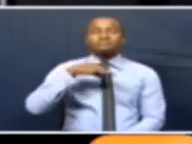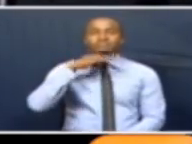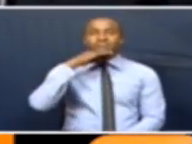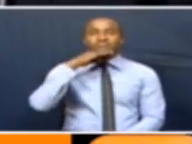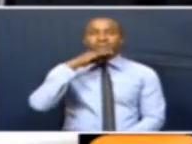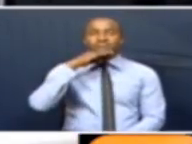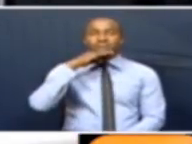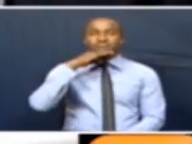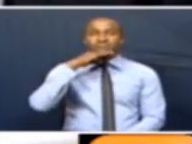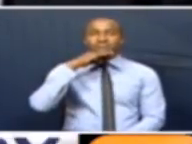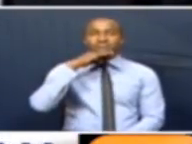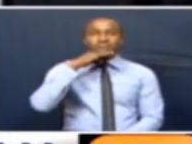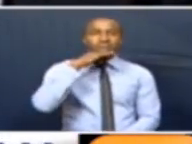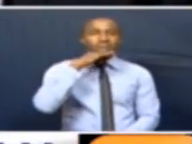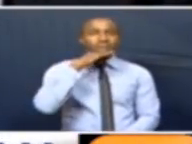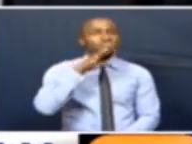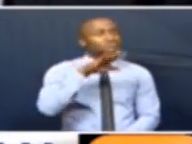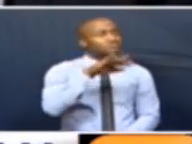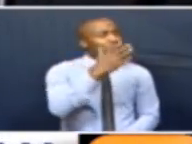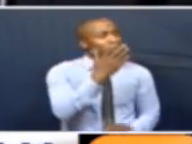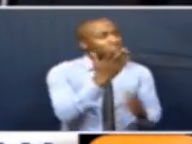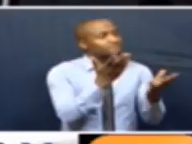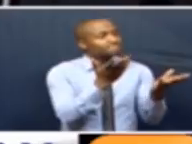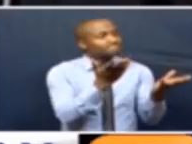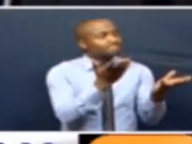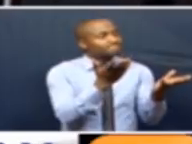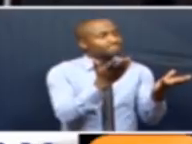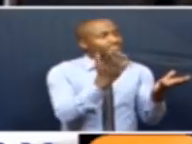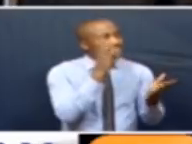now joins us with the latest. Mercy.